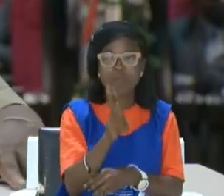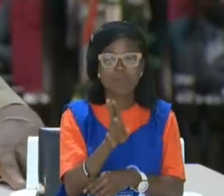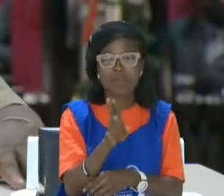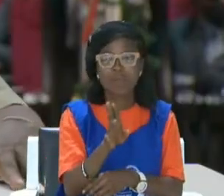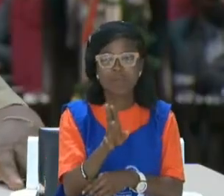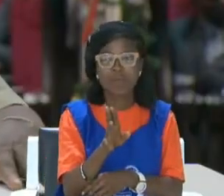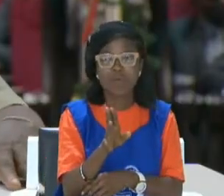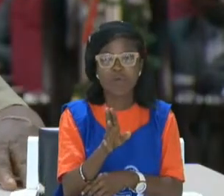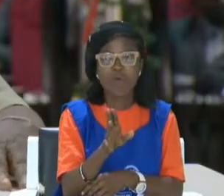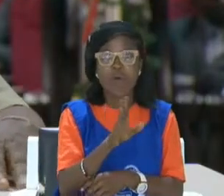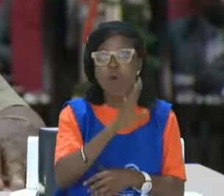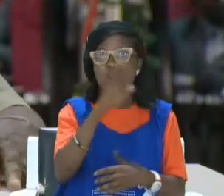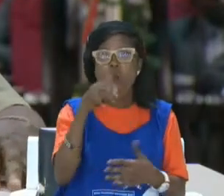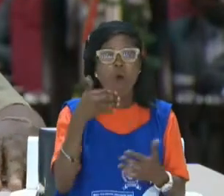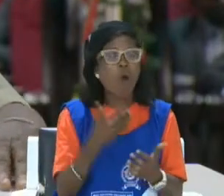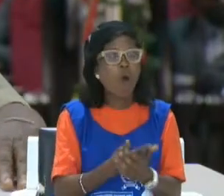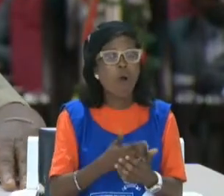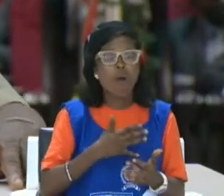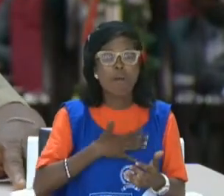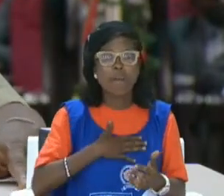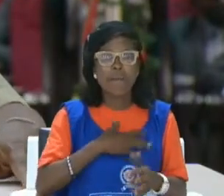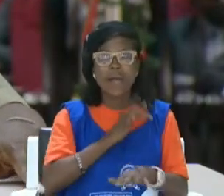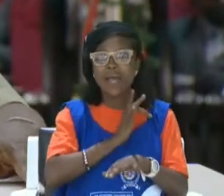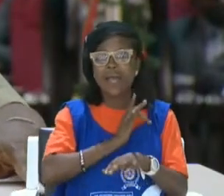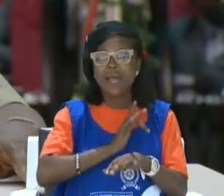all my emptiness.